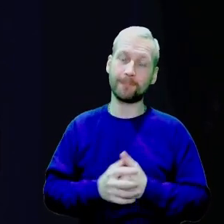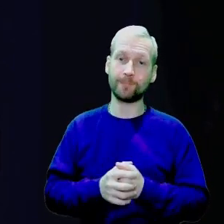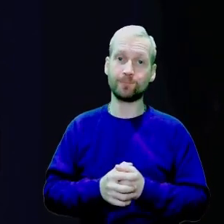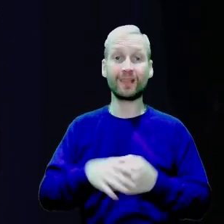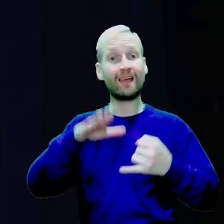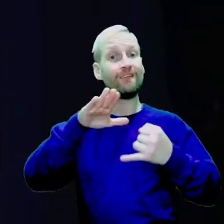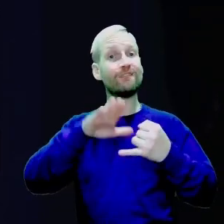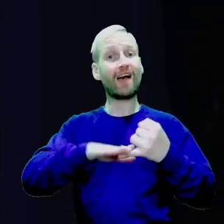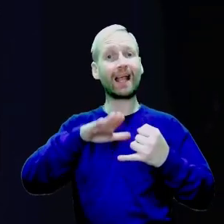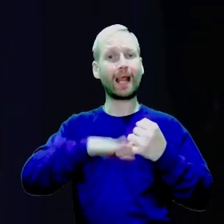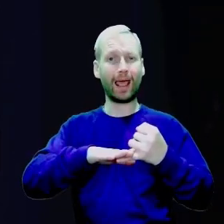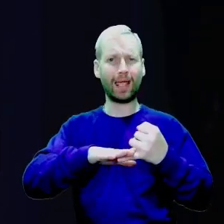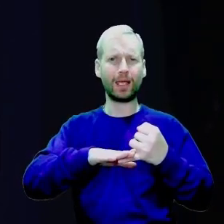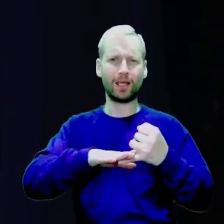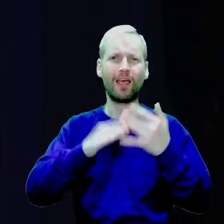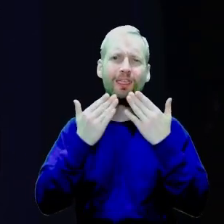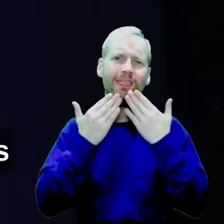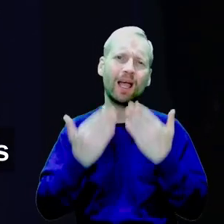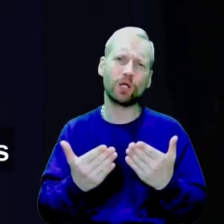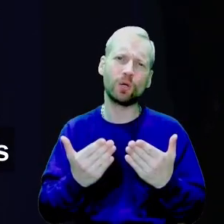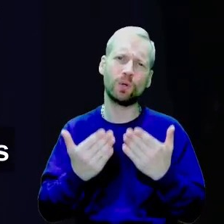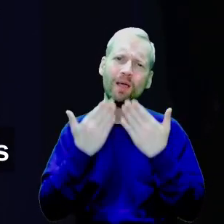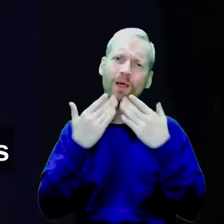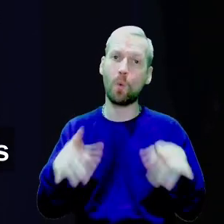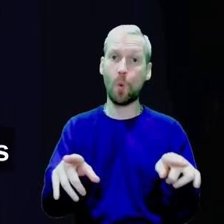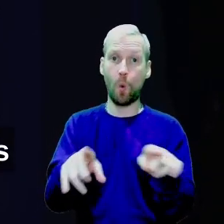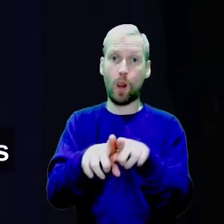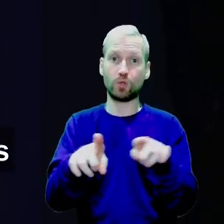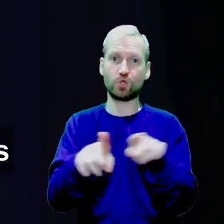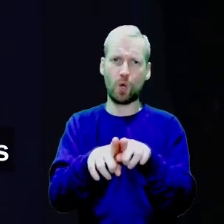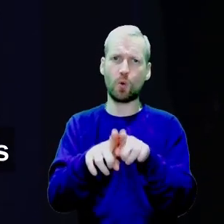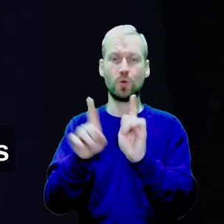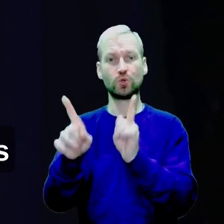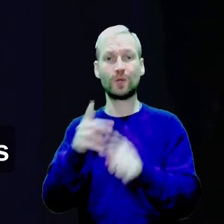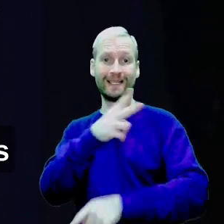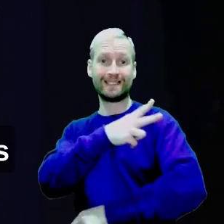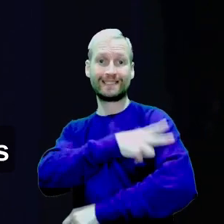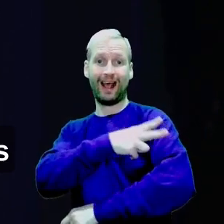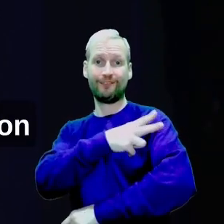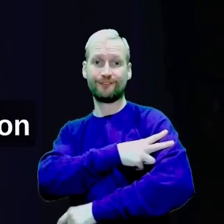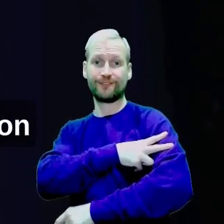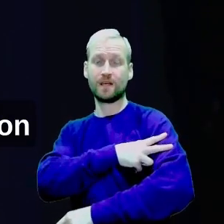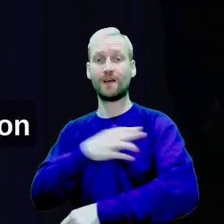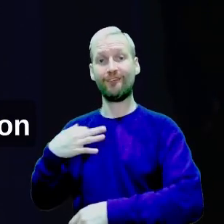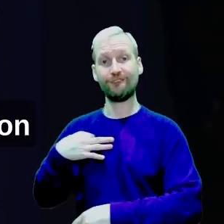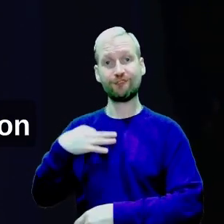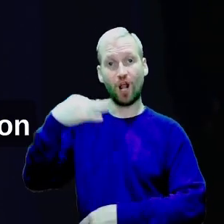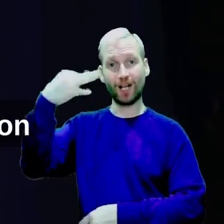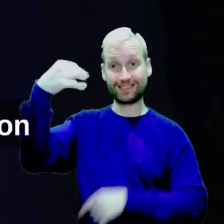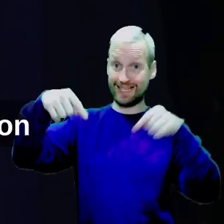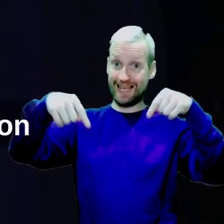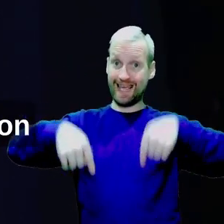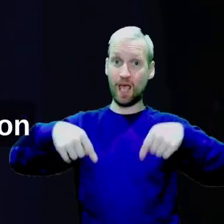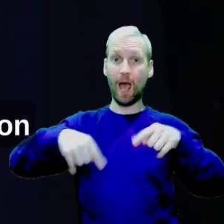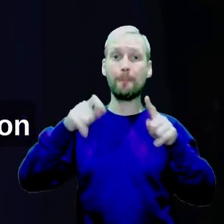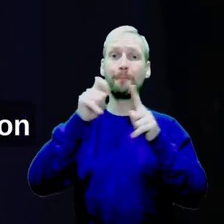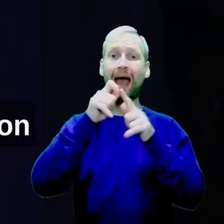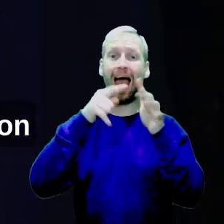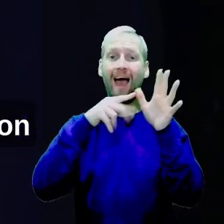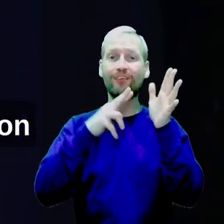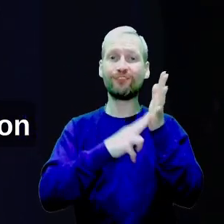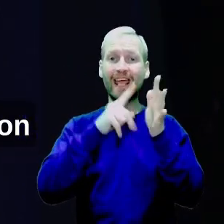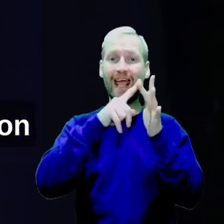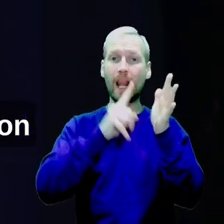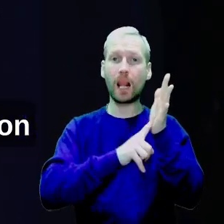Finally, talking of thank yous, we'd like to say thank you very much to the staff and volunteers here at the wonderful Pavilion Theatre